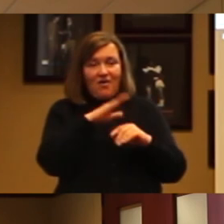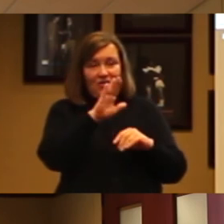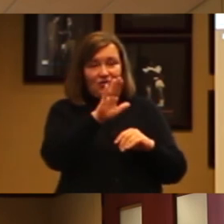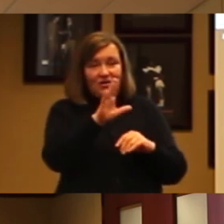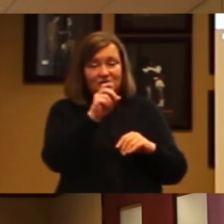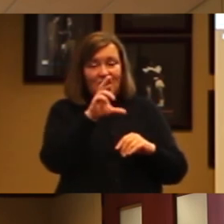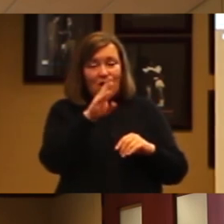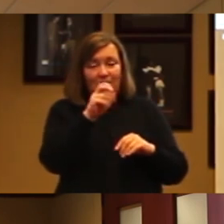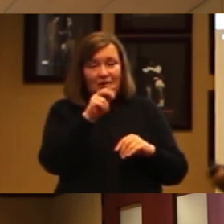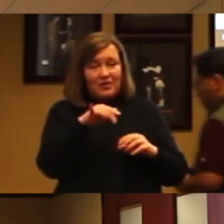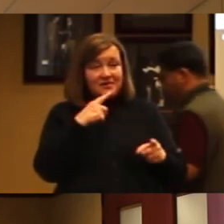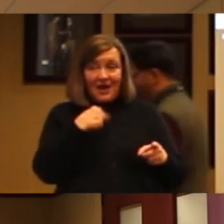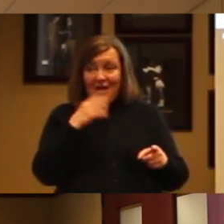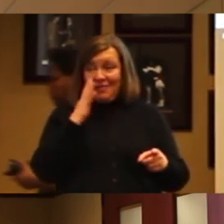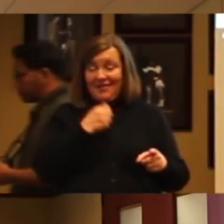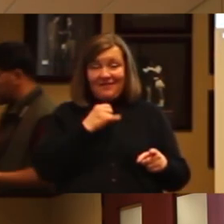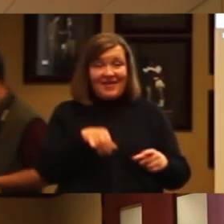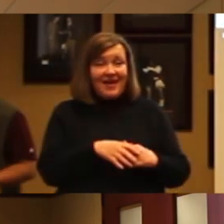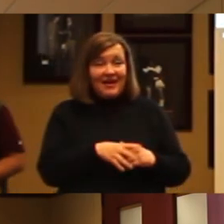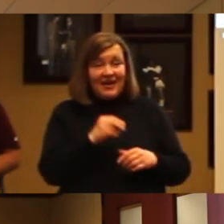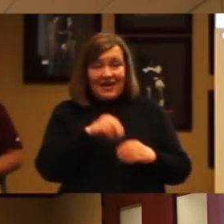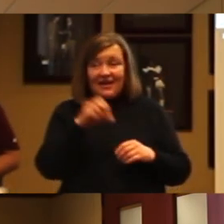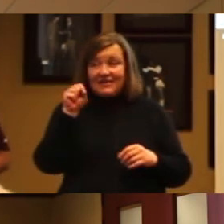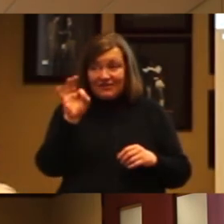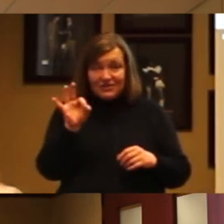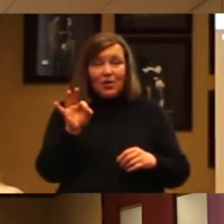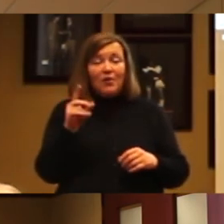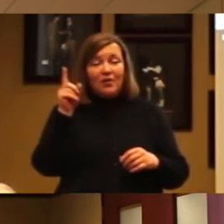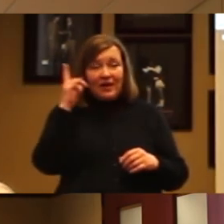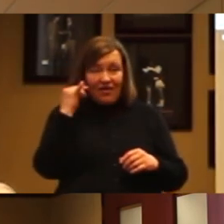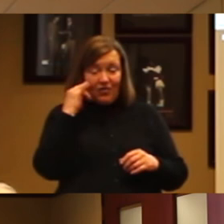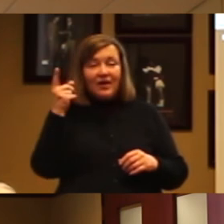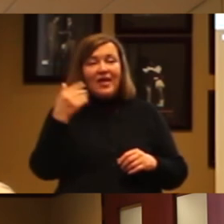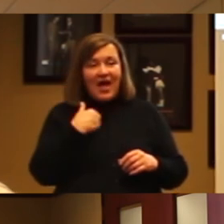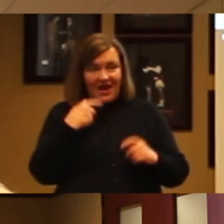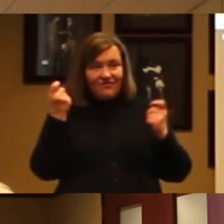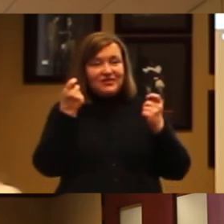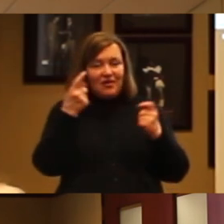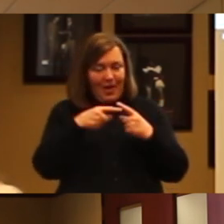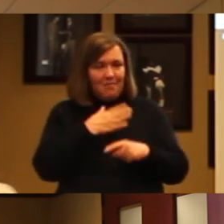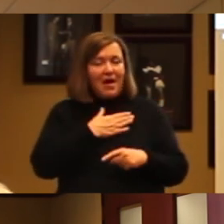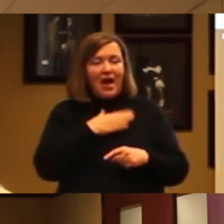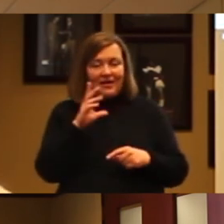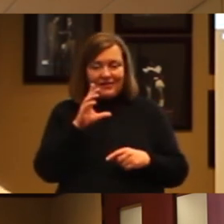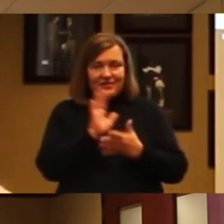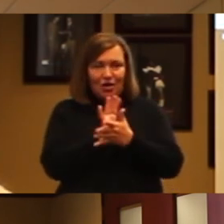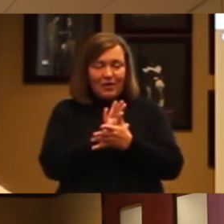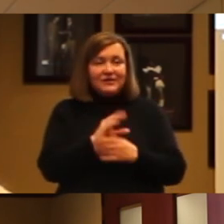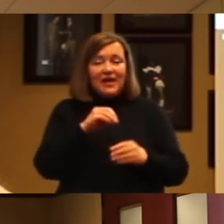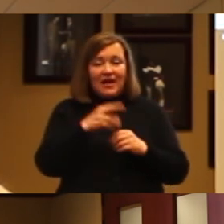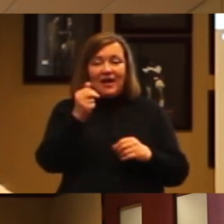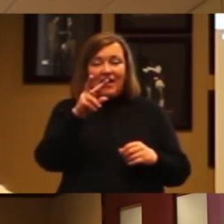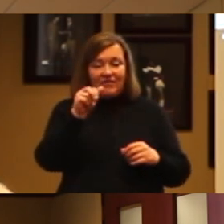Yeah, I would love it. In fact, in San Francisco there was a little festival of my documentaries. In Havana there